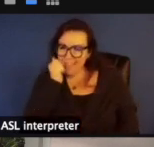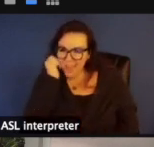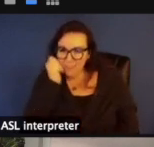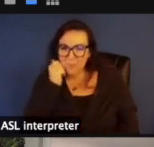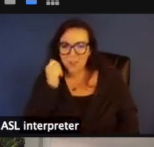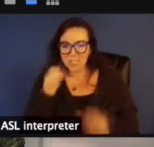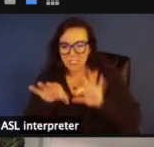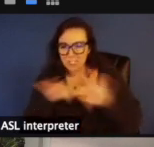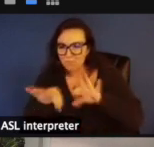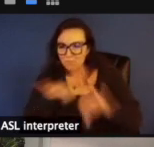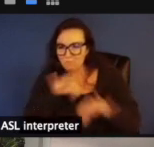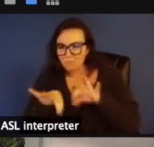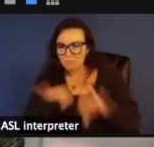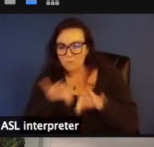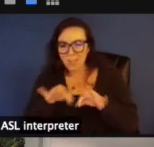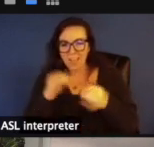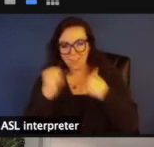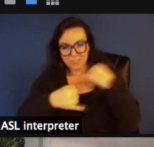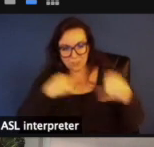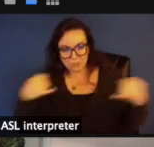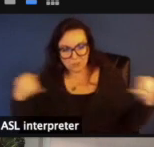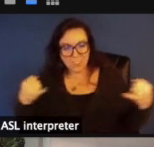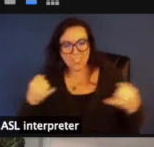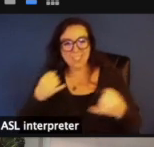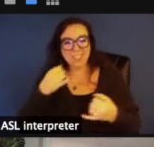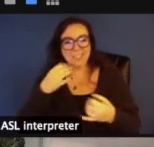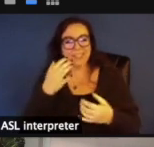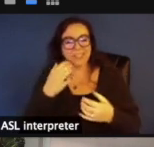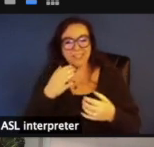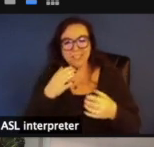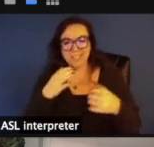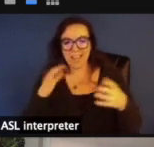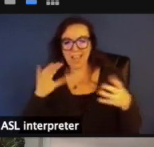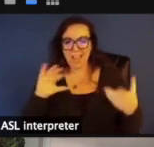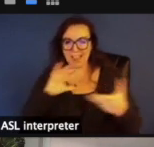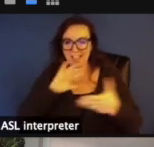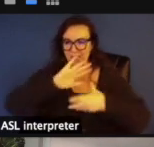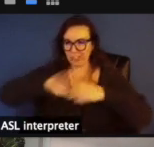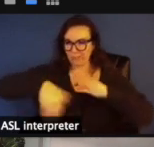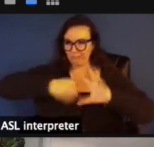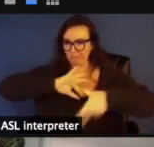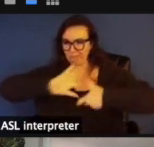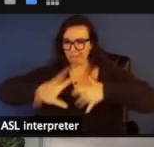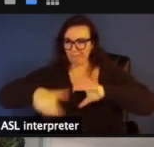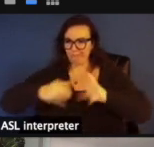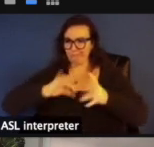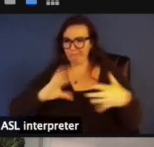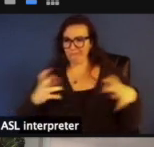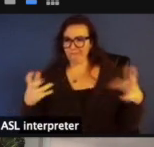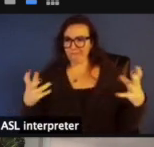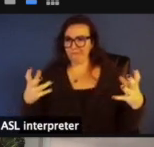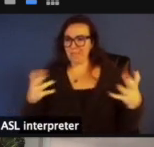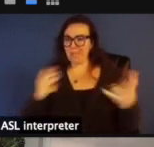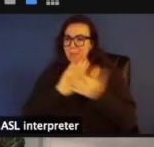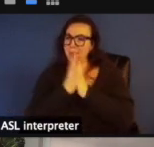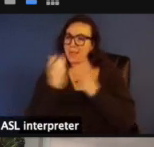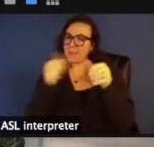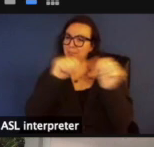some string. And then she just wraps it into a shape that expresses what she's